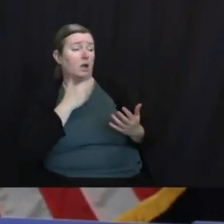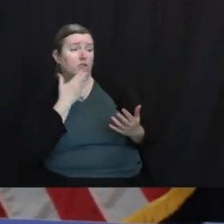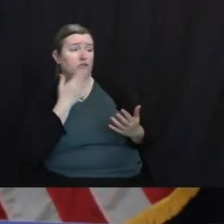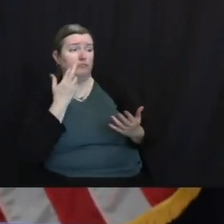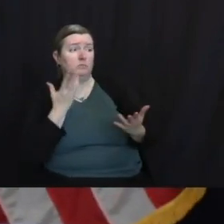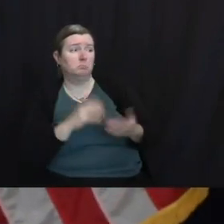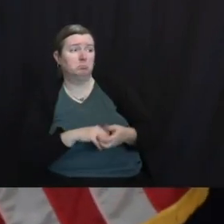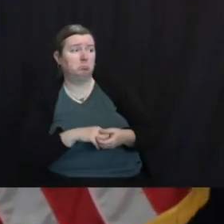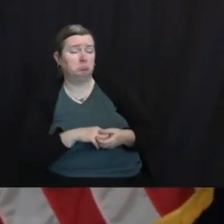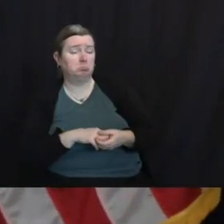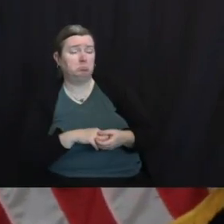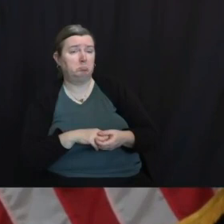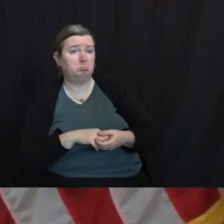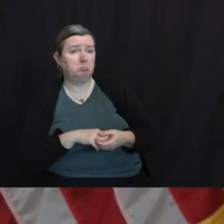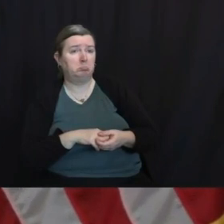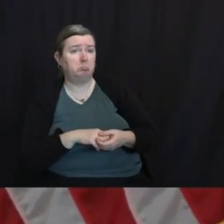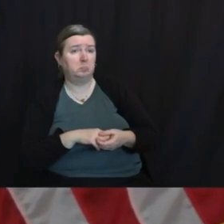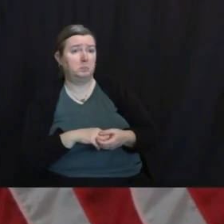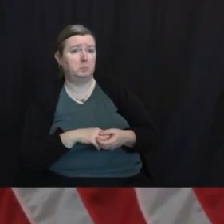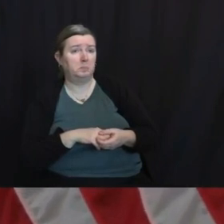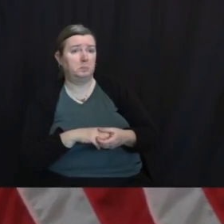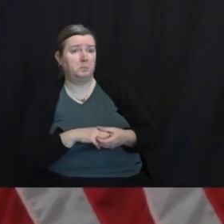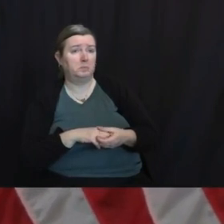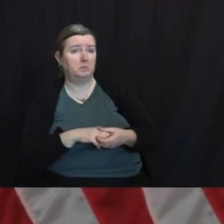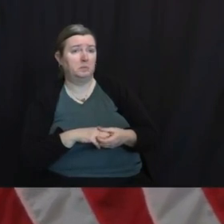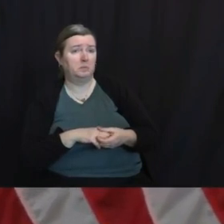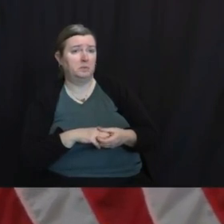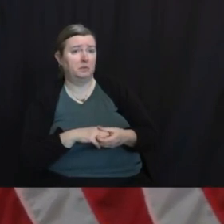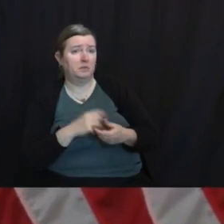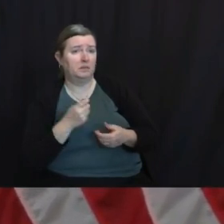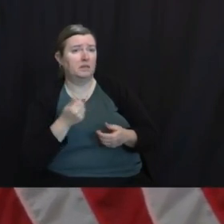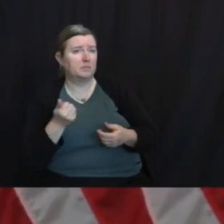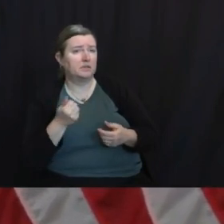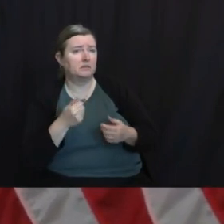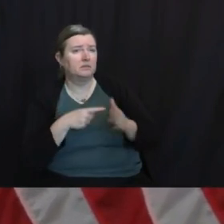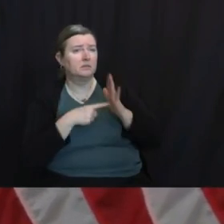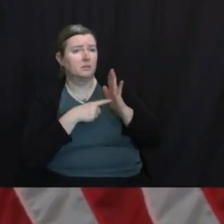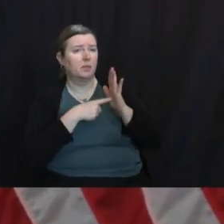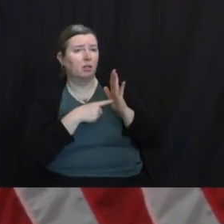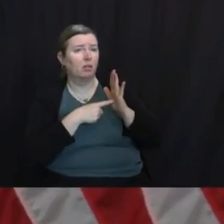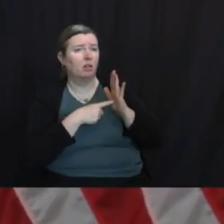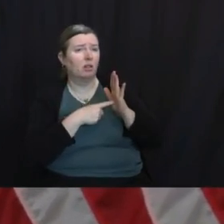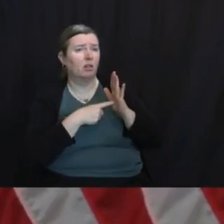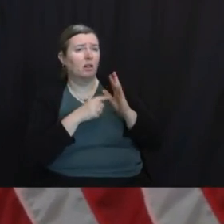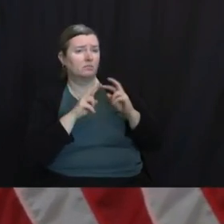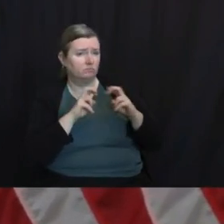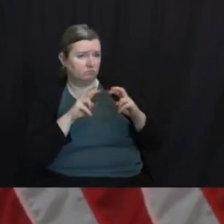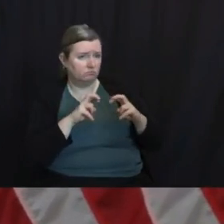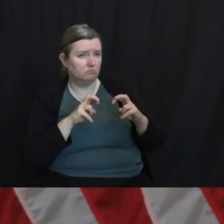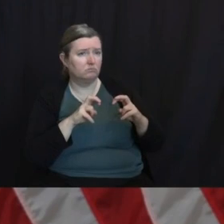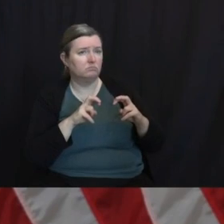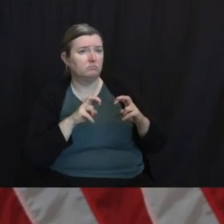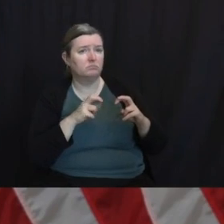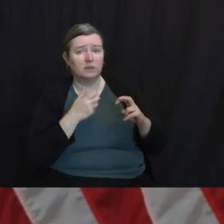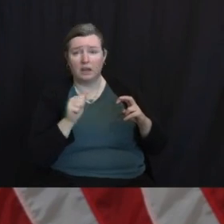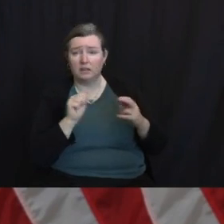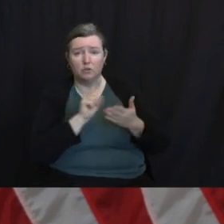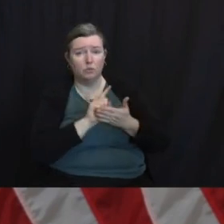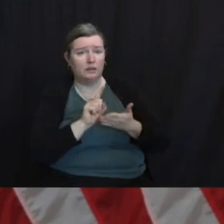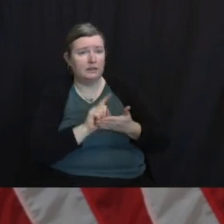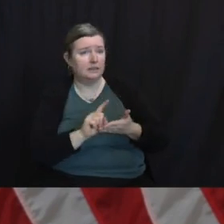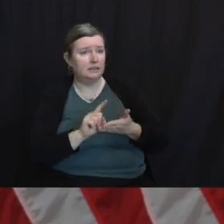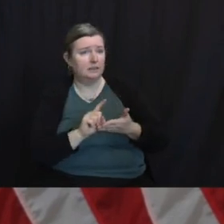a limited number of samples that are done in any given week. It could just be by chance that we have it from